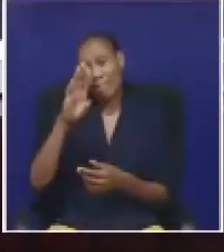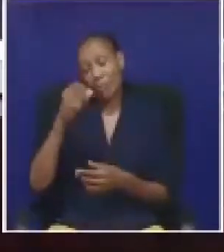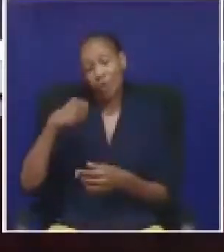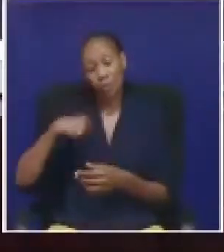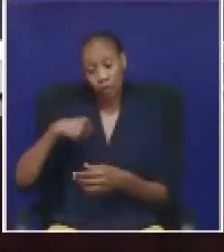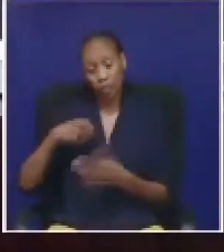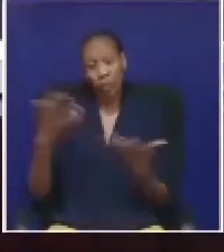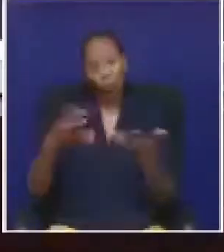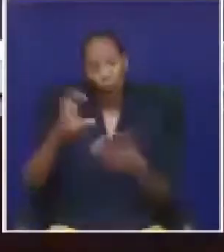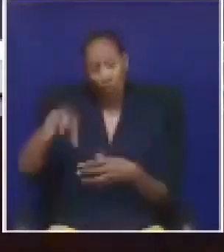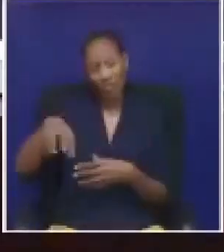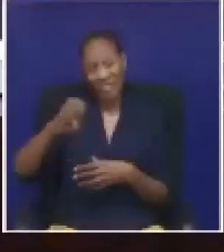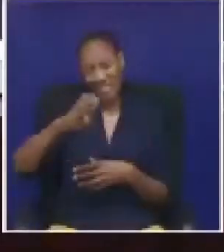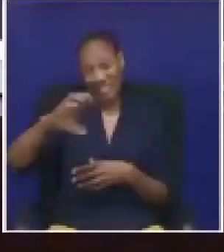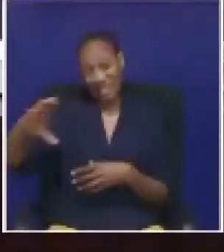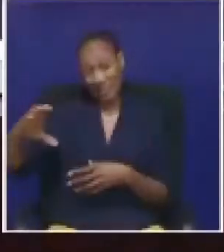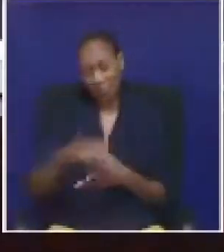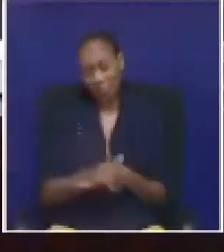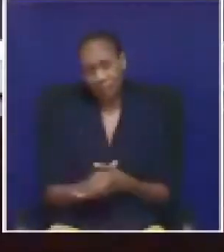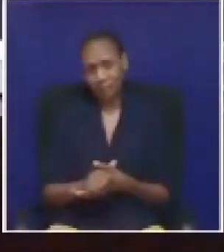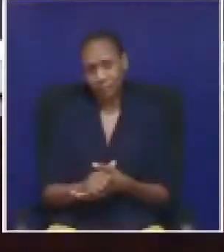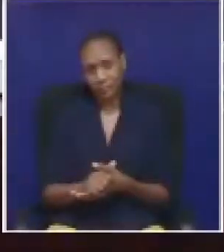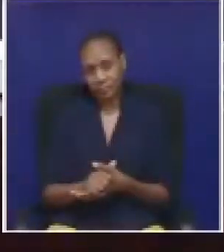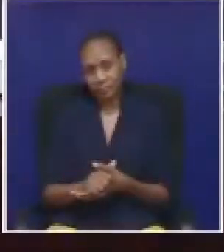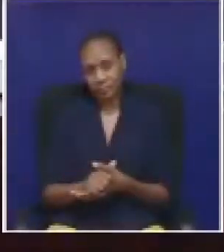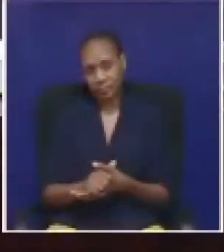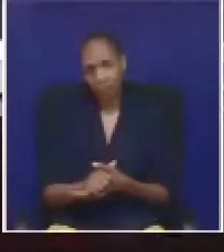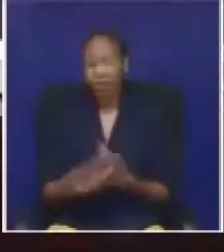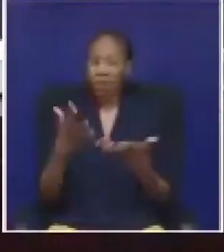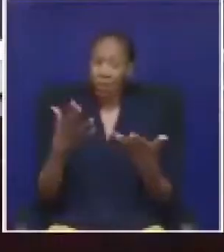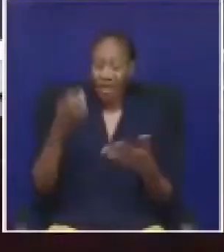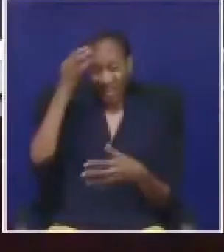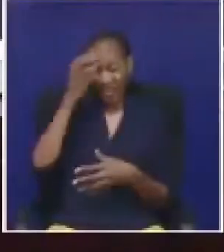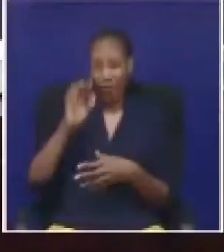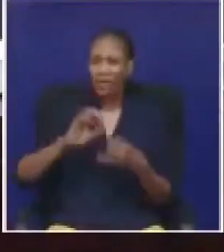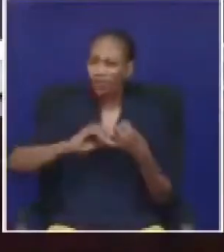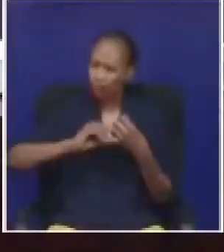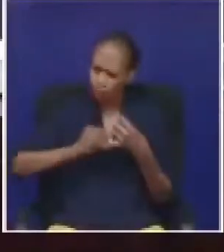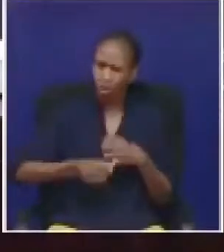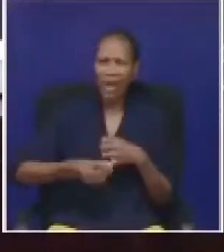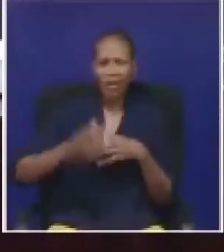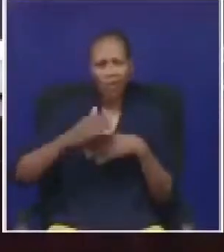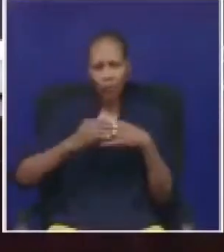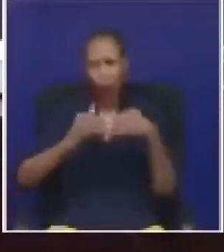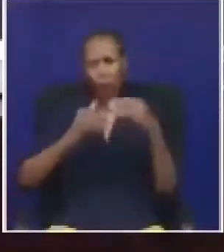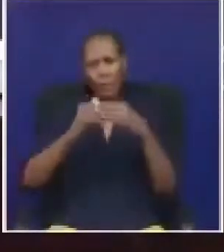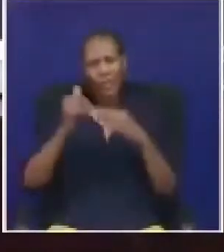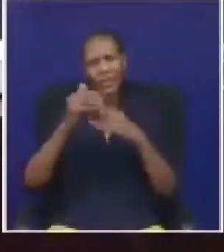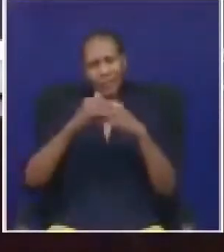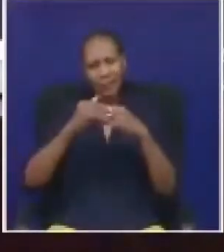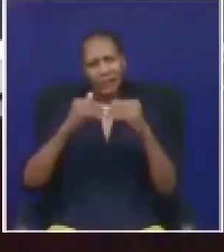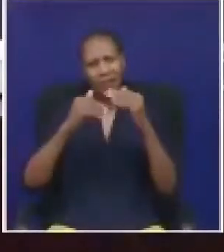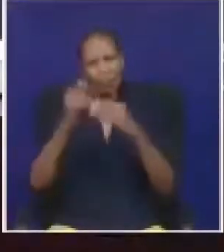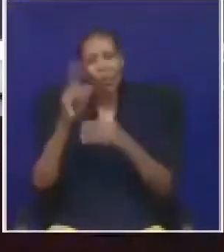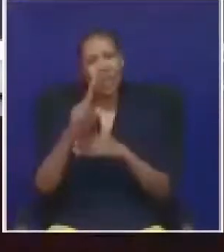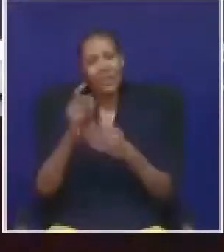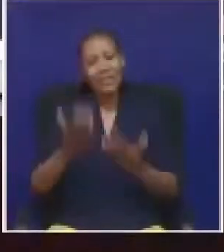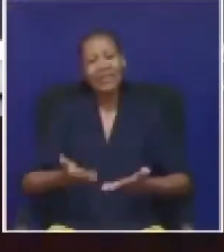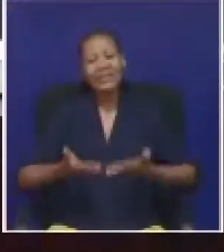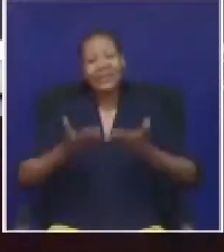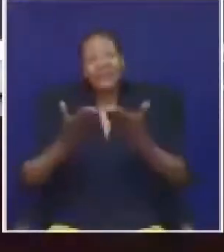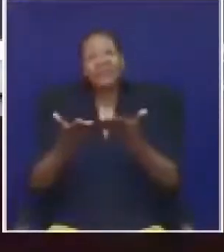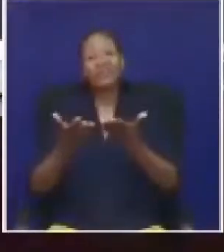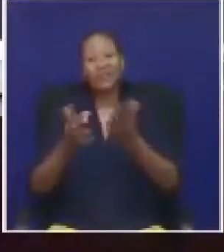in the Eastern Cape Province as part of government efforts to strengthen the capacity to deliver